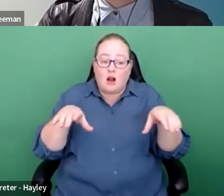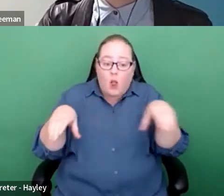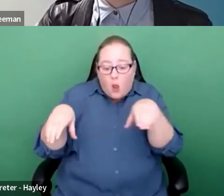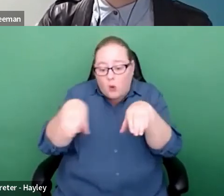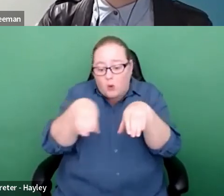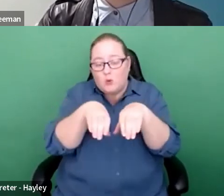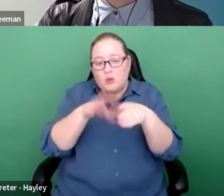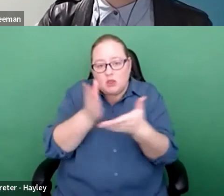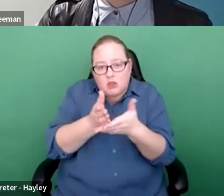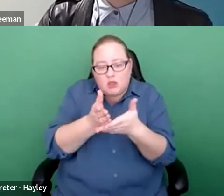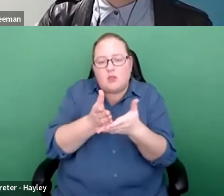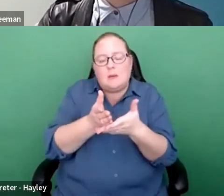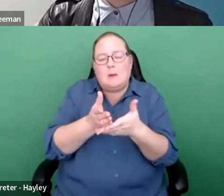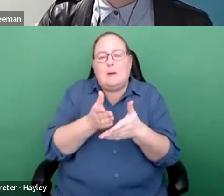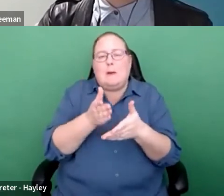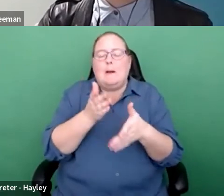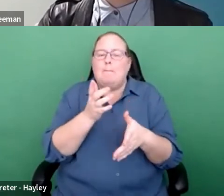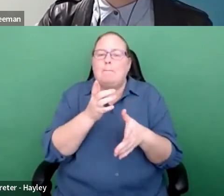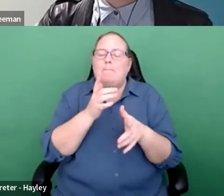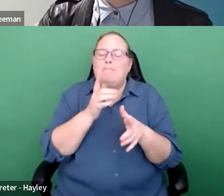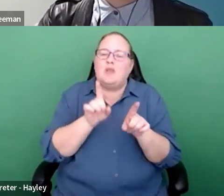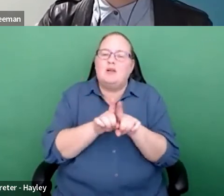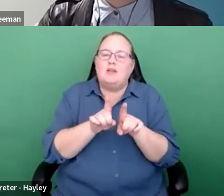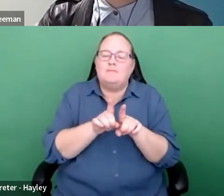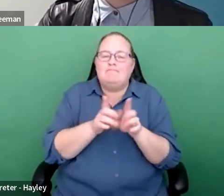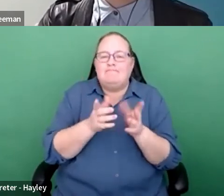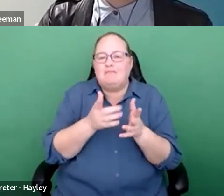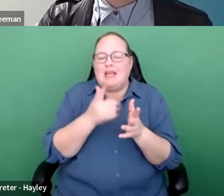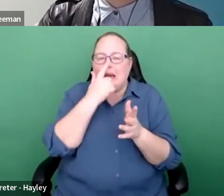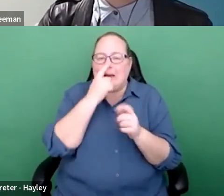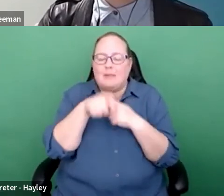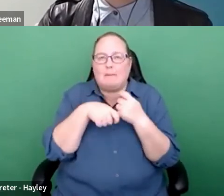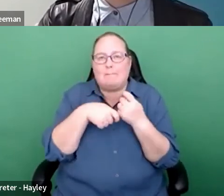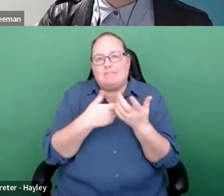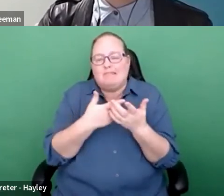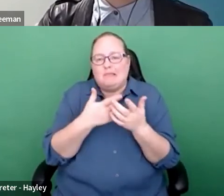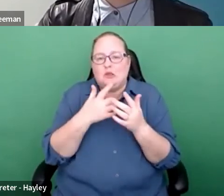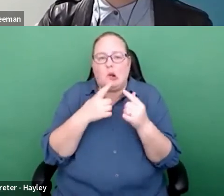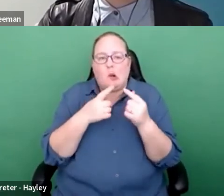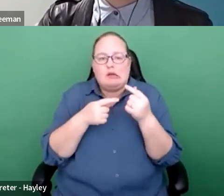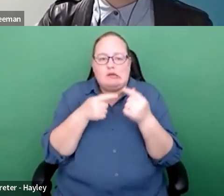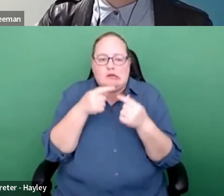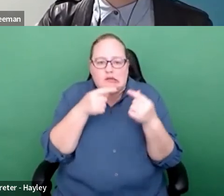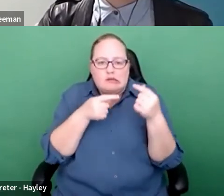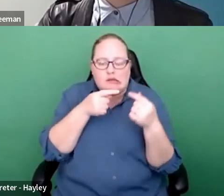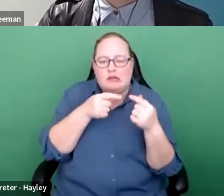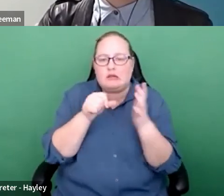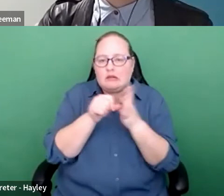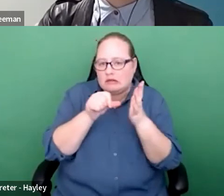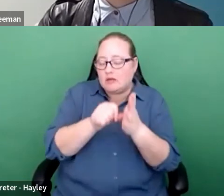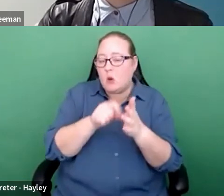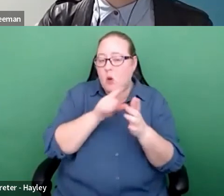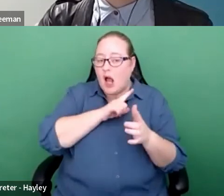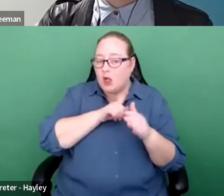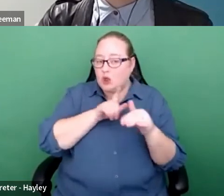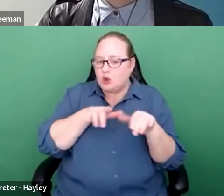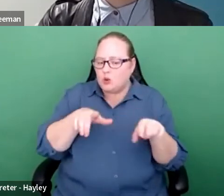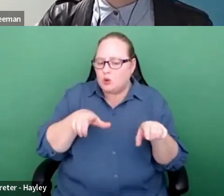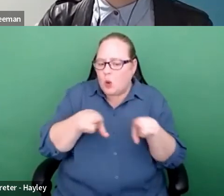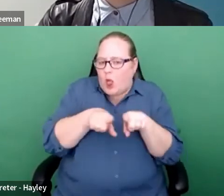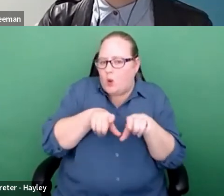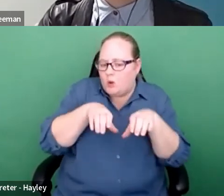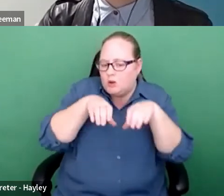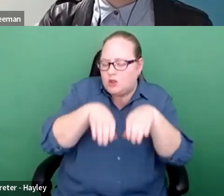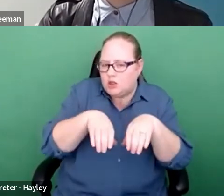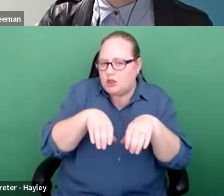sense that the closeness can create forms of friction. There was one pub where I went where I met